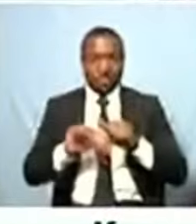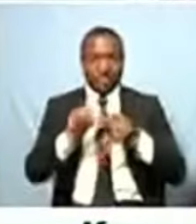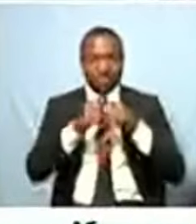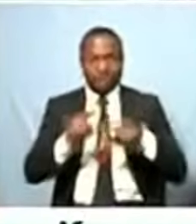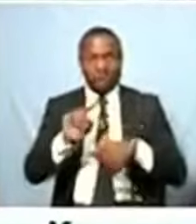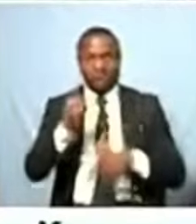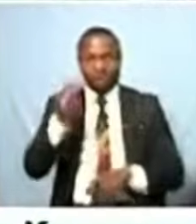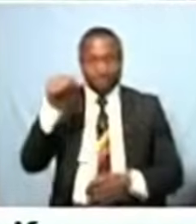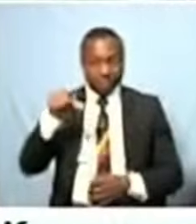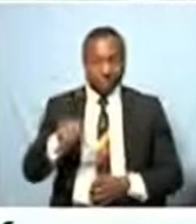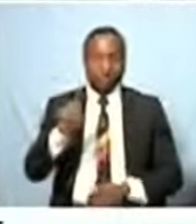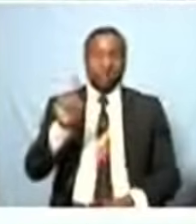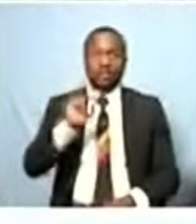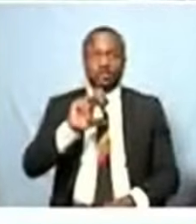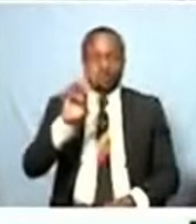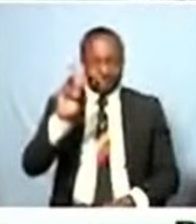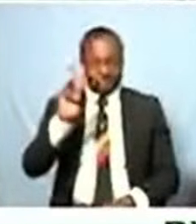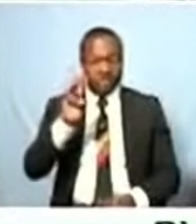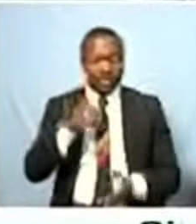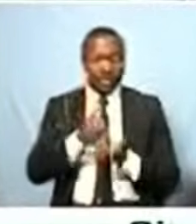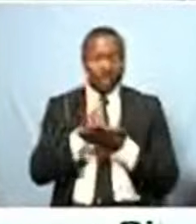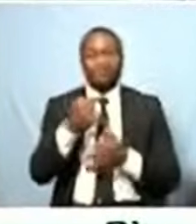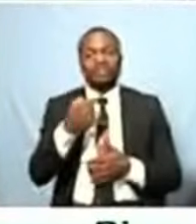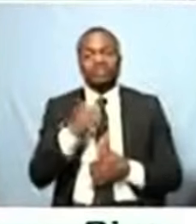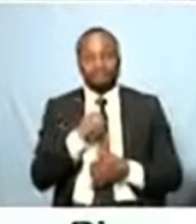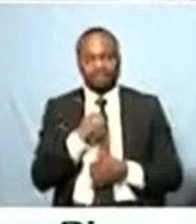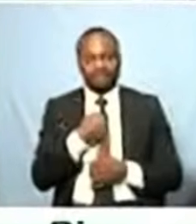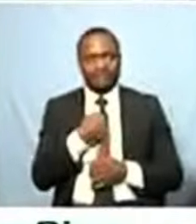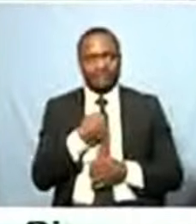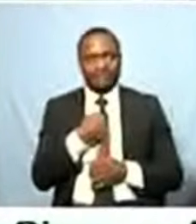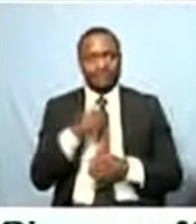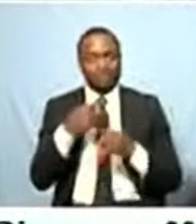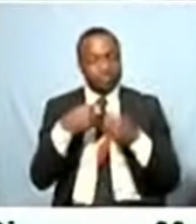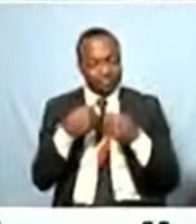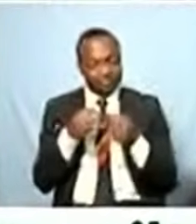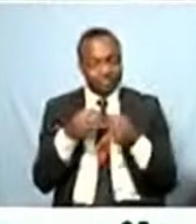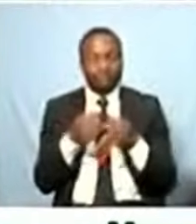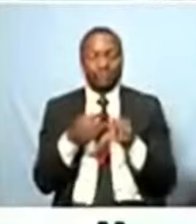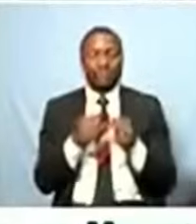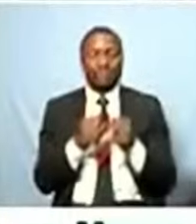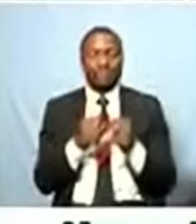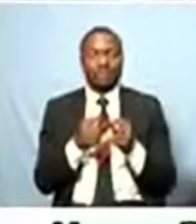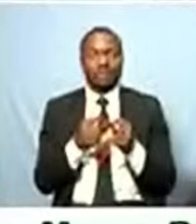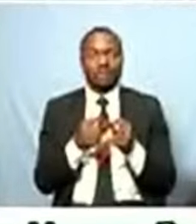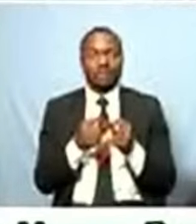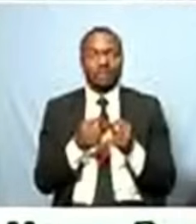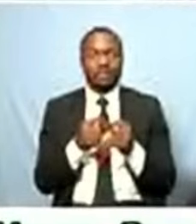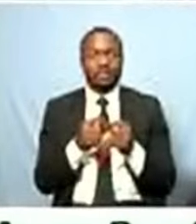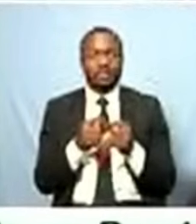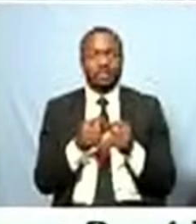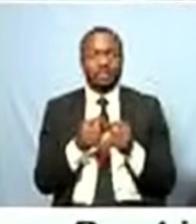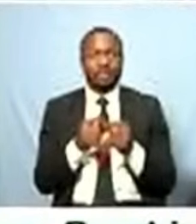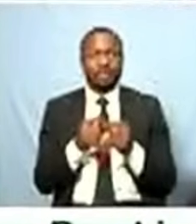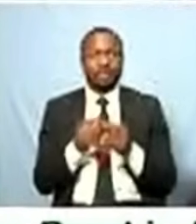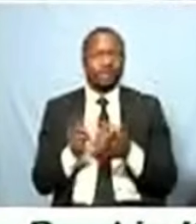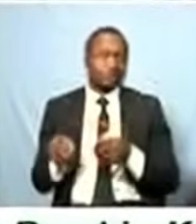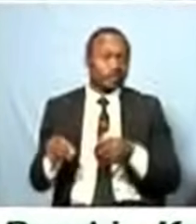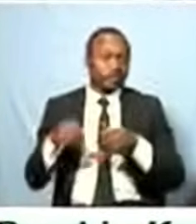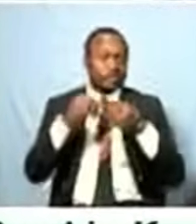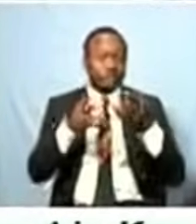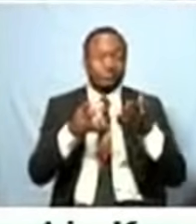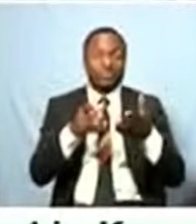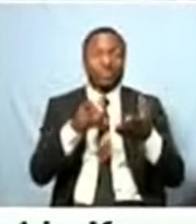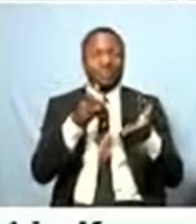quarter of 2026, and he has helped me to try to lead that initiative. And I can assure you,